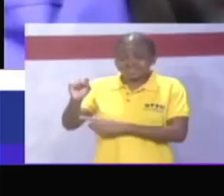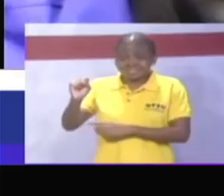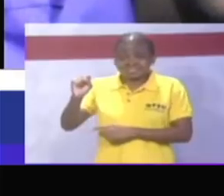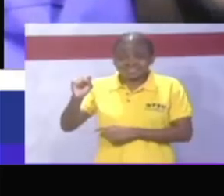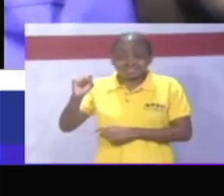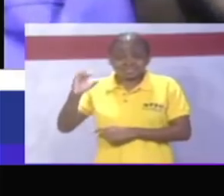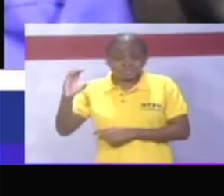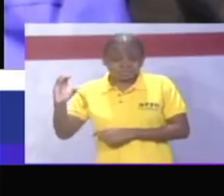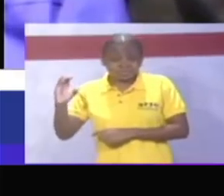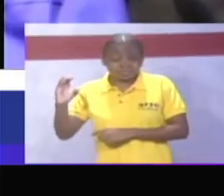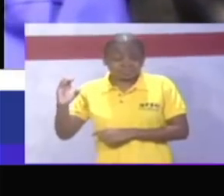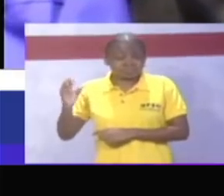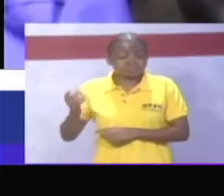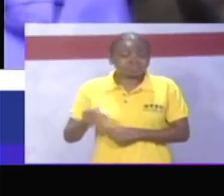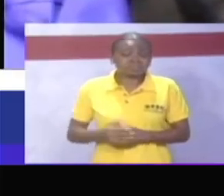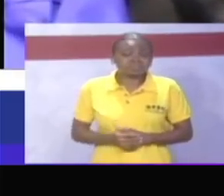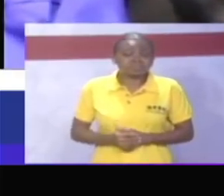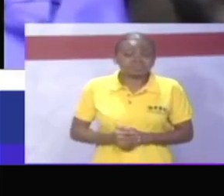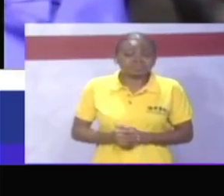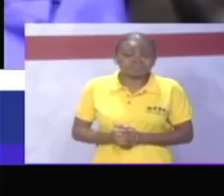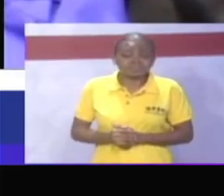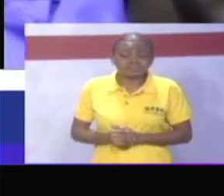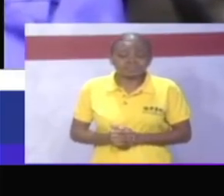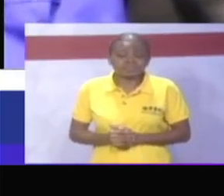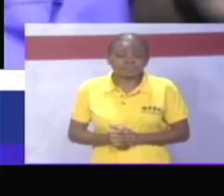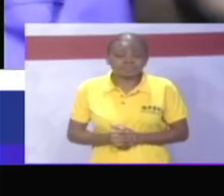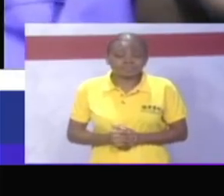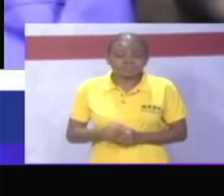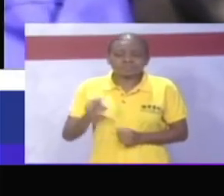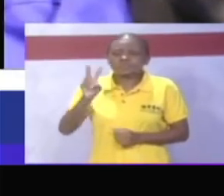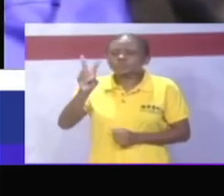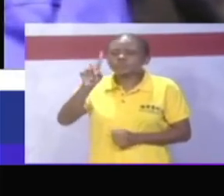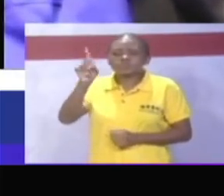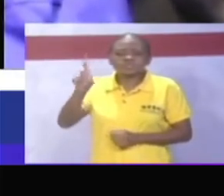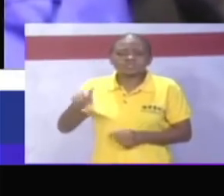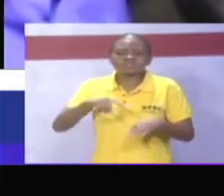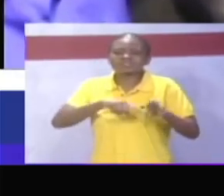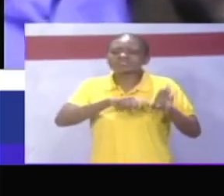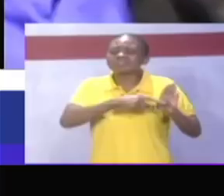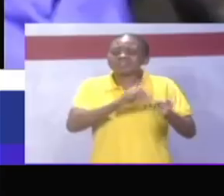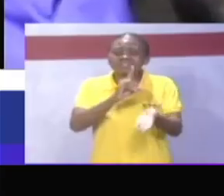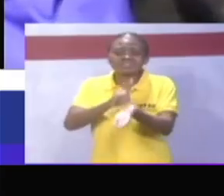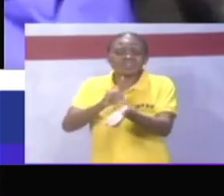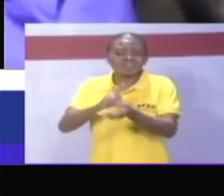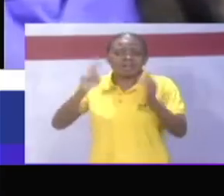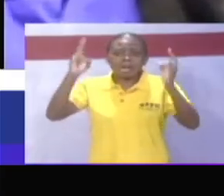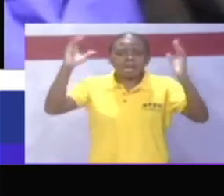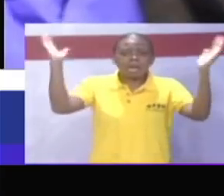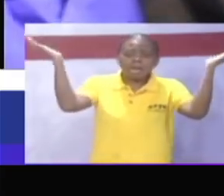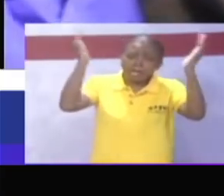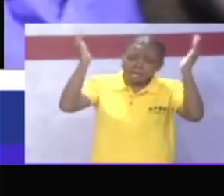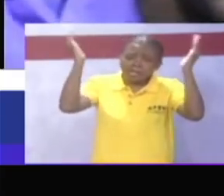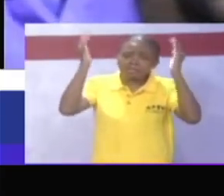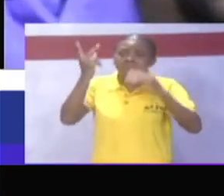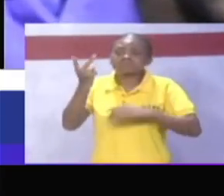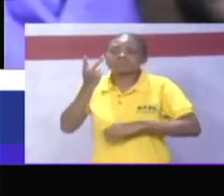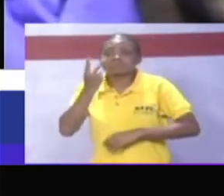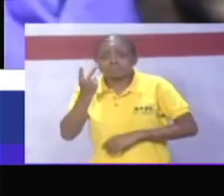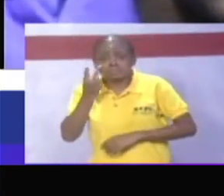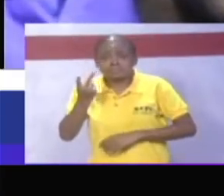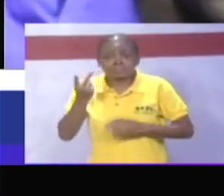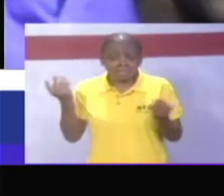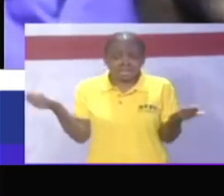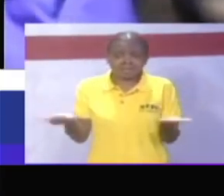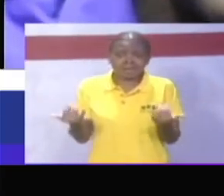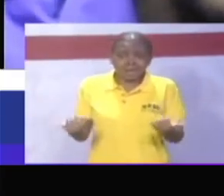FM. My two questions quickly. I'll start with Dr. Hines. Dr. Hines, we are noticing an increase in the